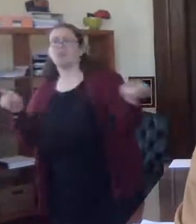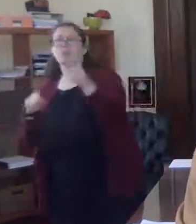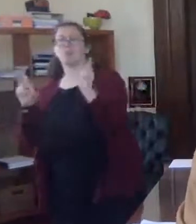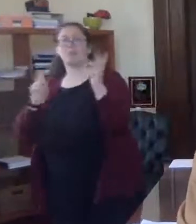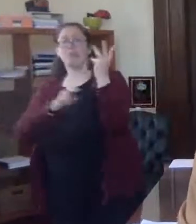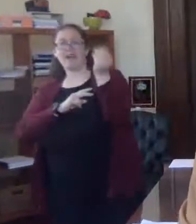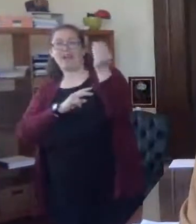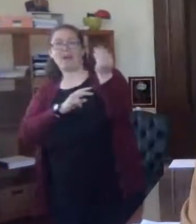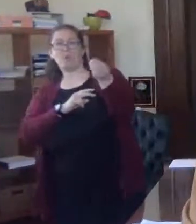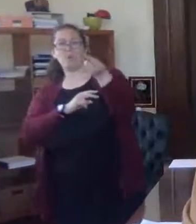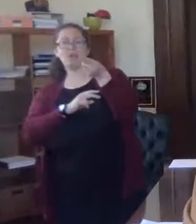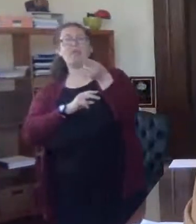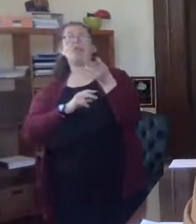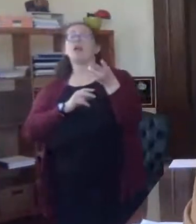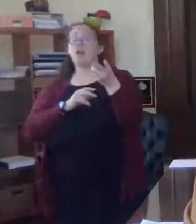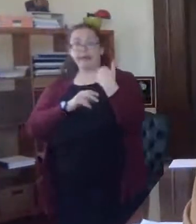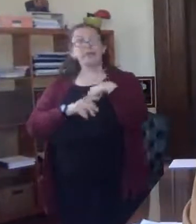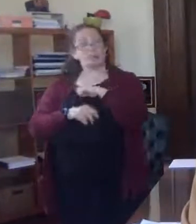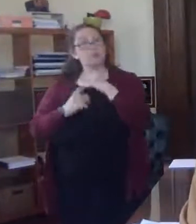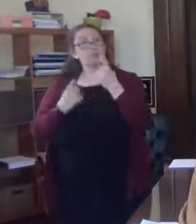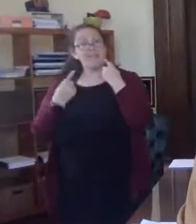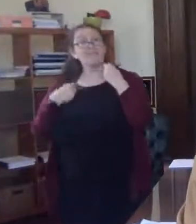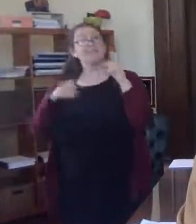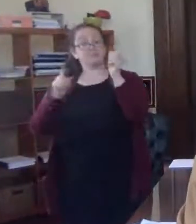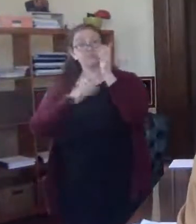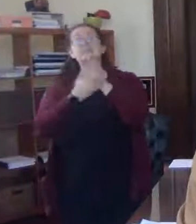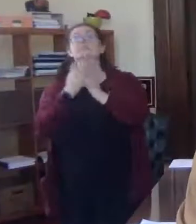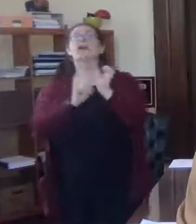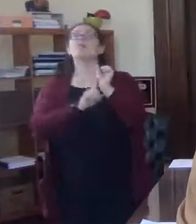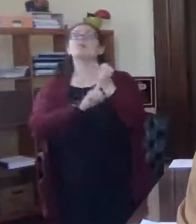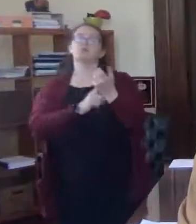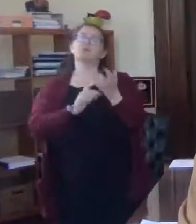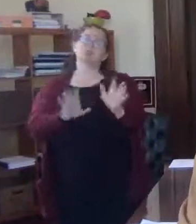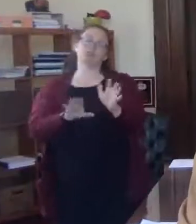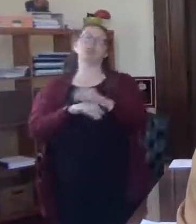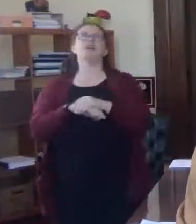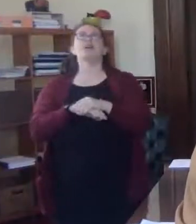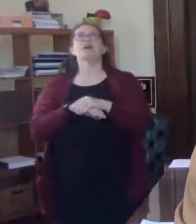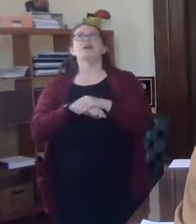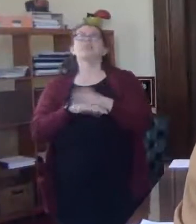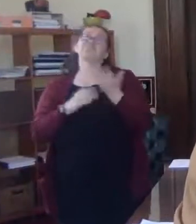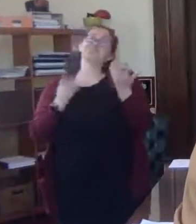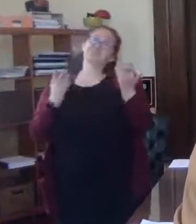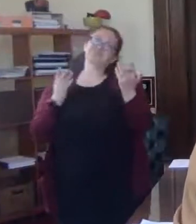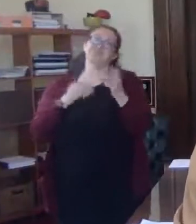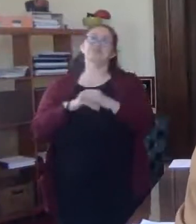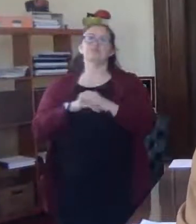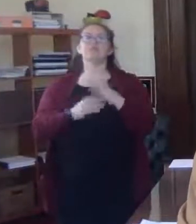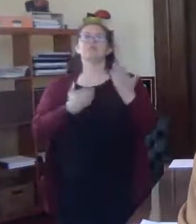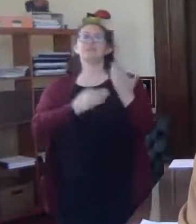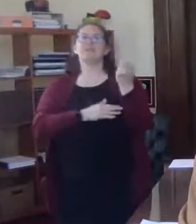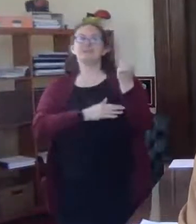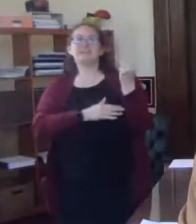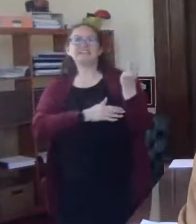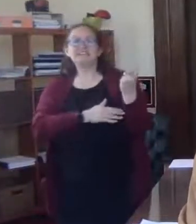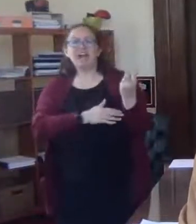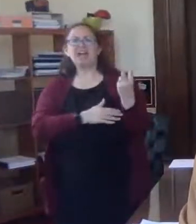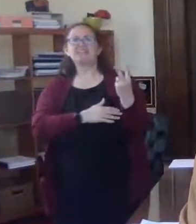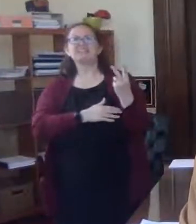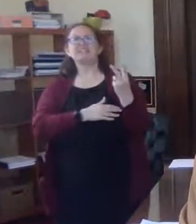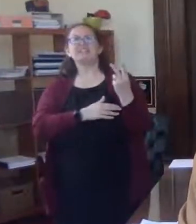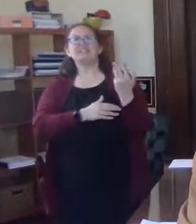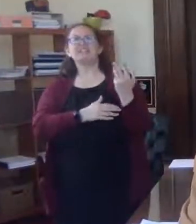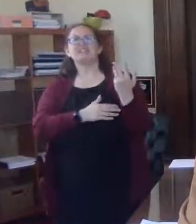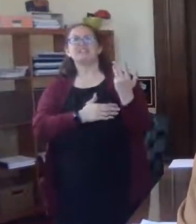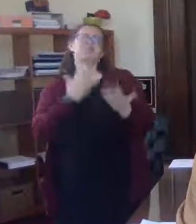street. And we have been successful in some cases, maybe a dozen cases, maybe a little bit more than